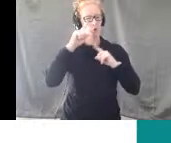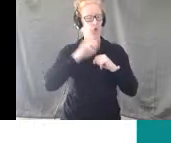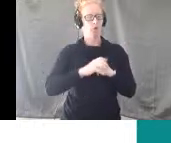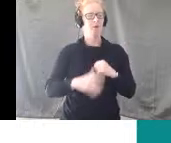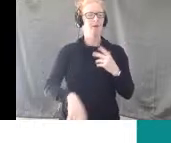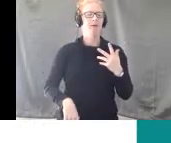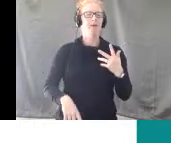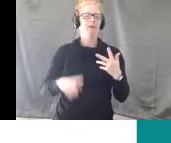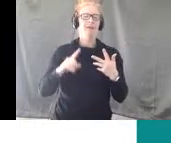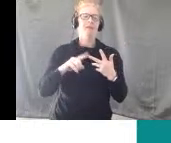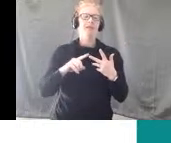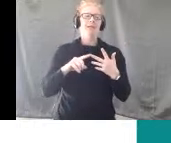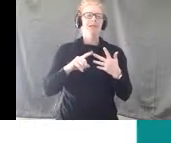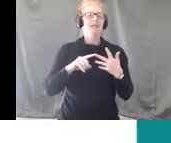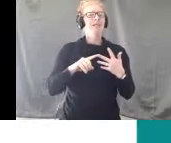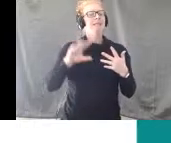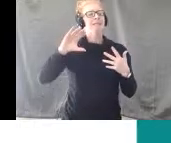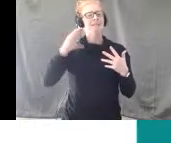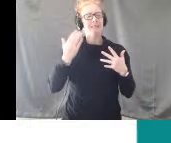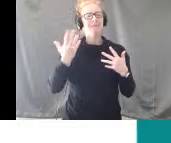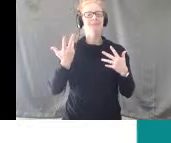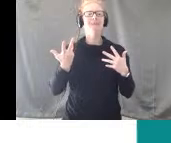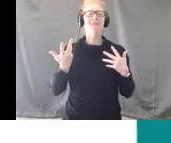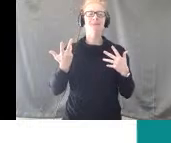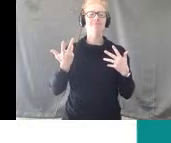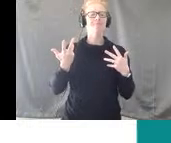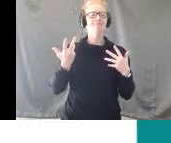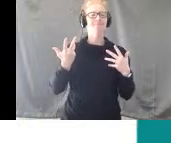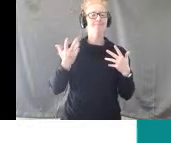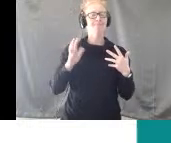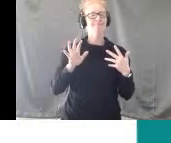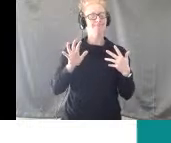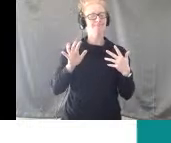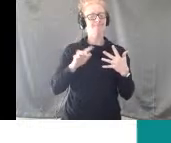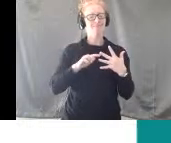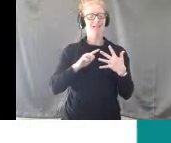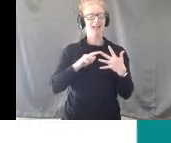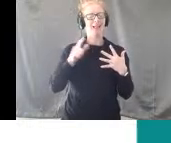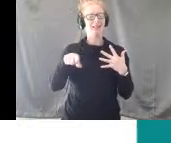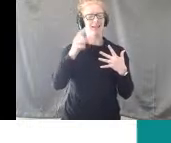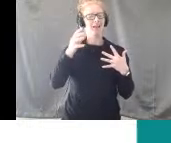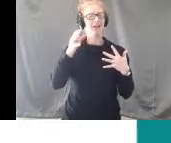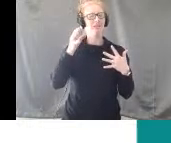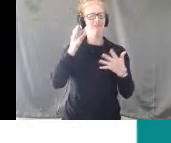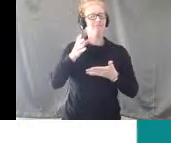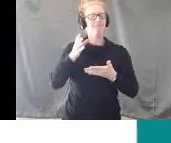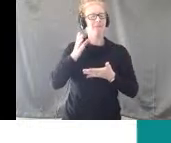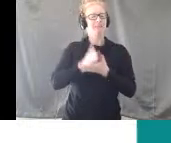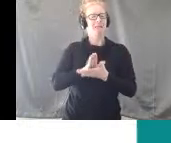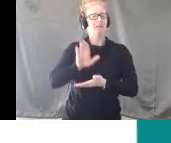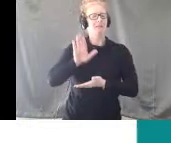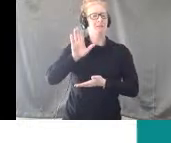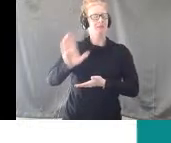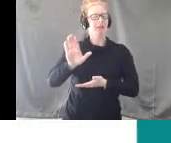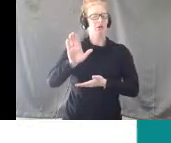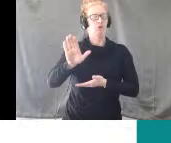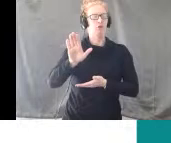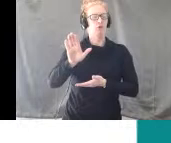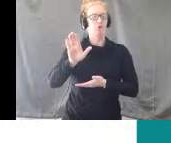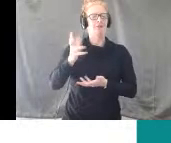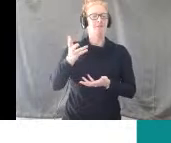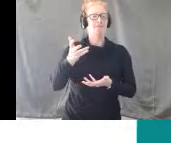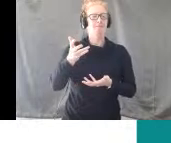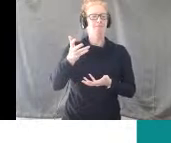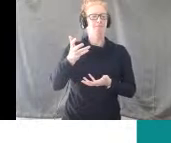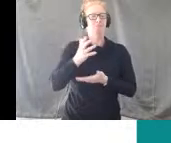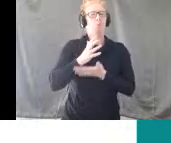and it seems what we've read there is that they've stopped their complex fabrication